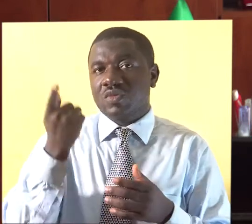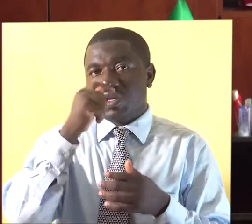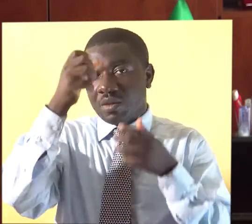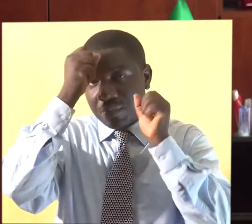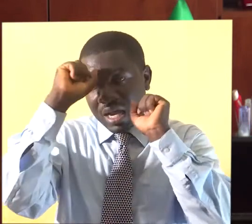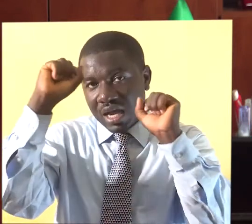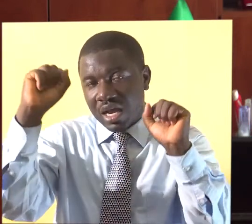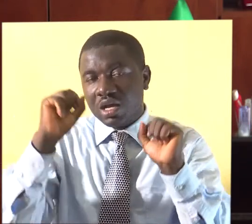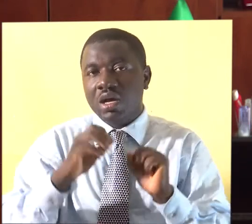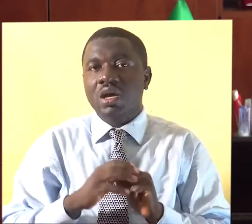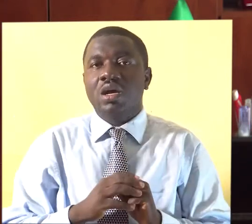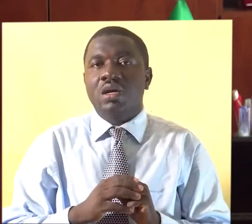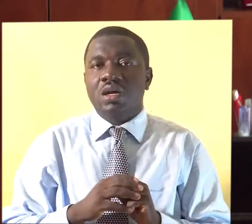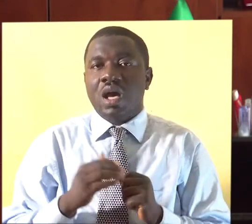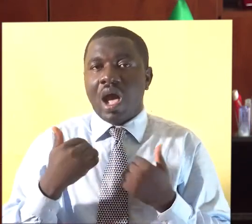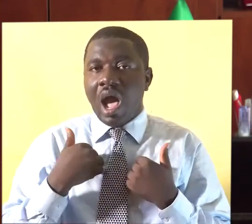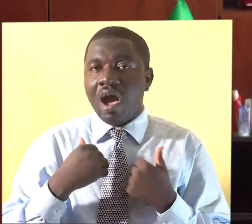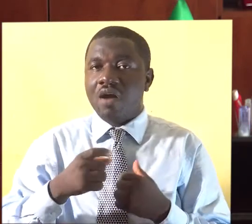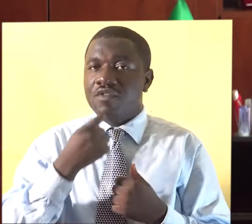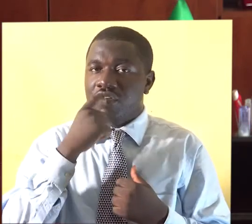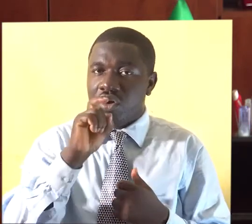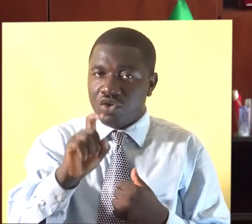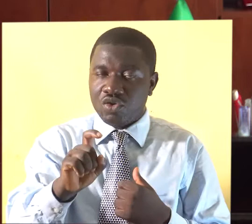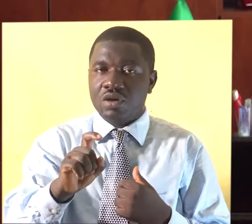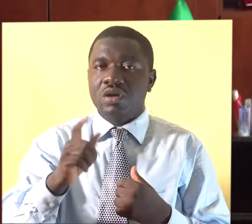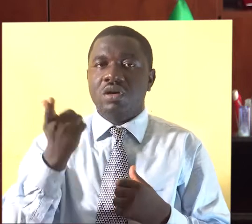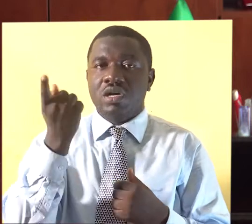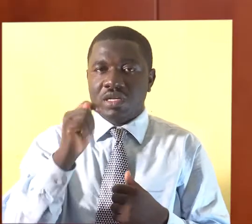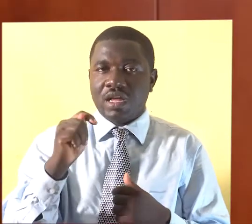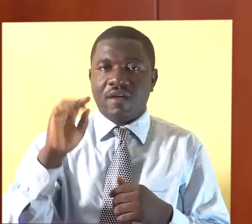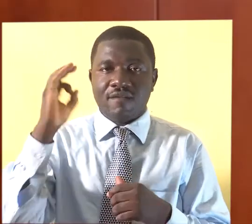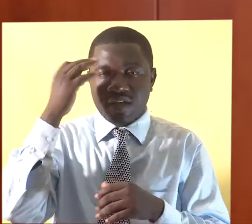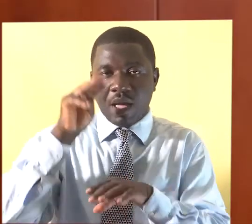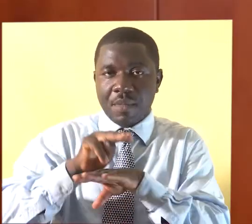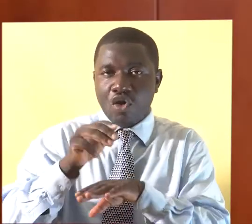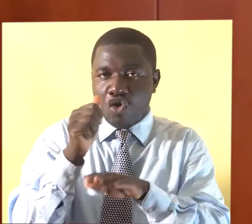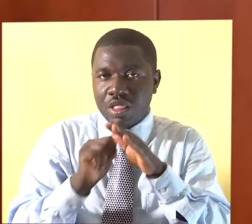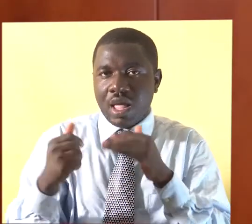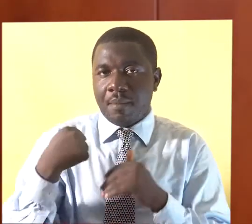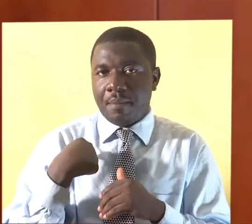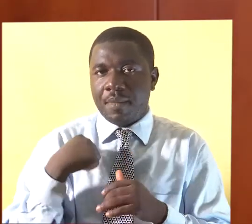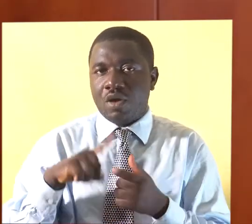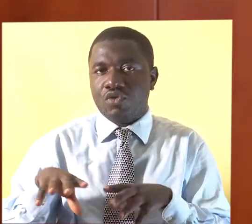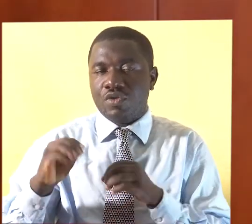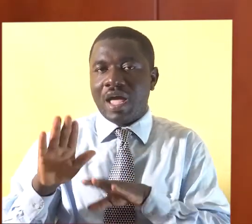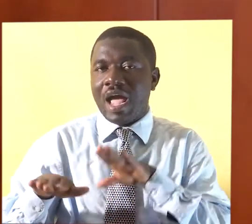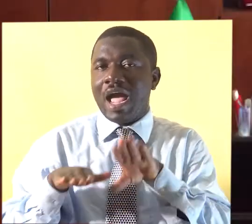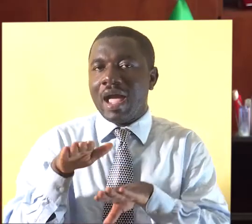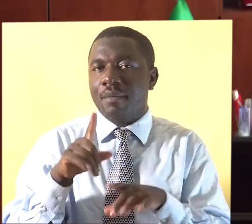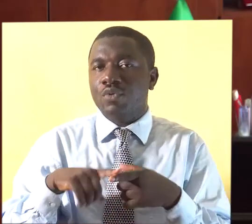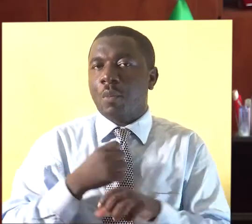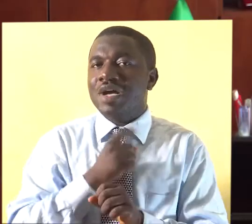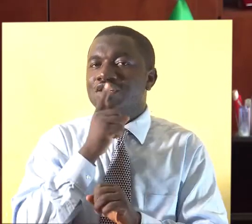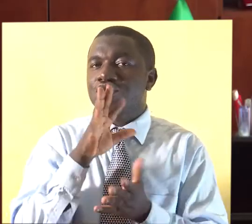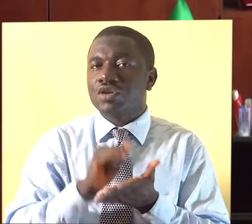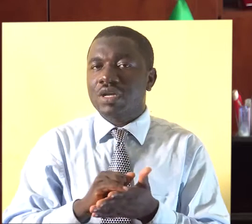Excellency President Muhammadu Buhari directed the ministry under my charge to immediately take steps